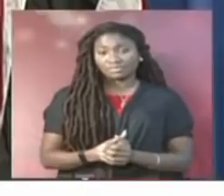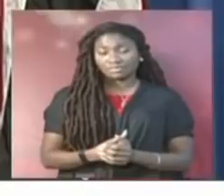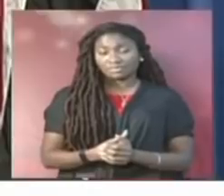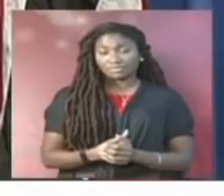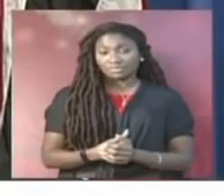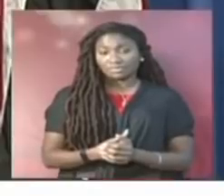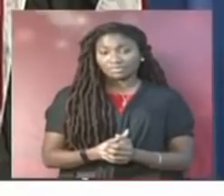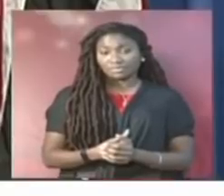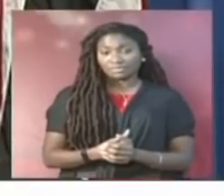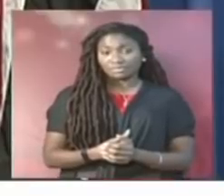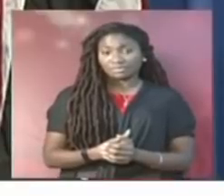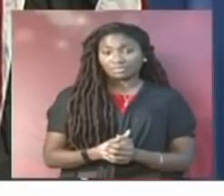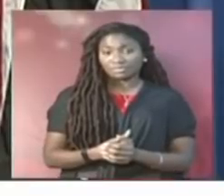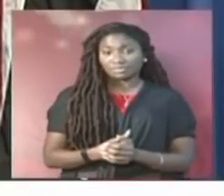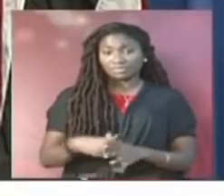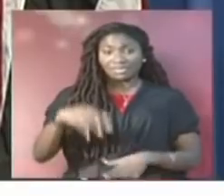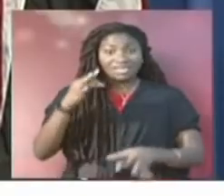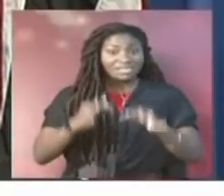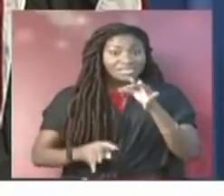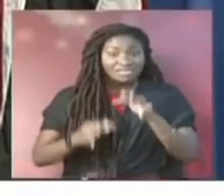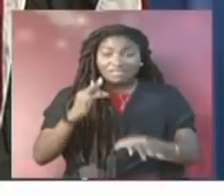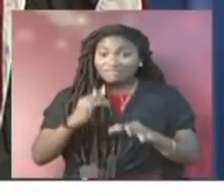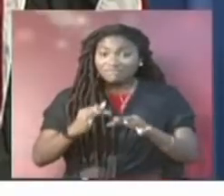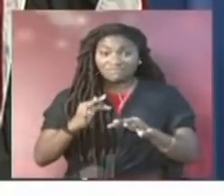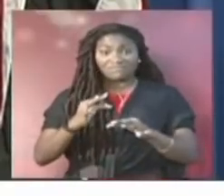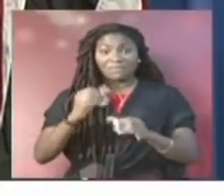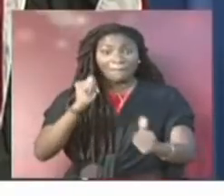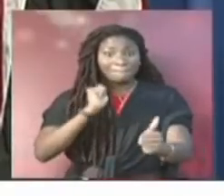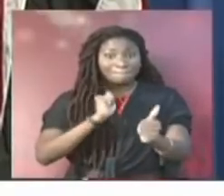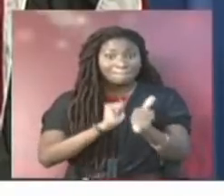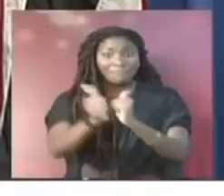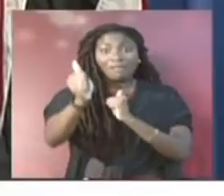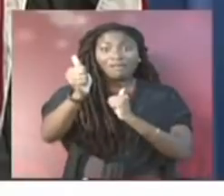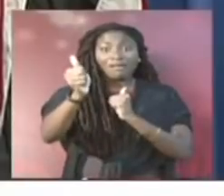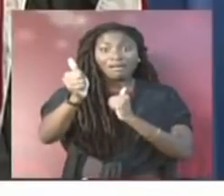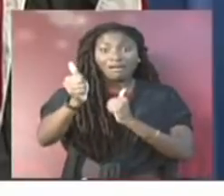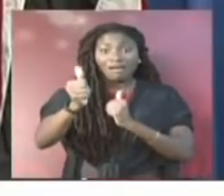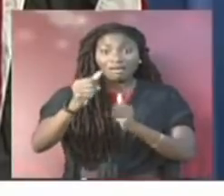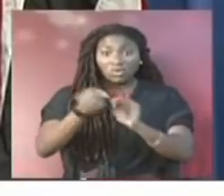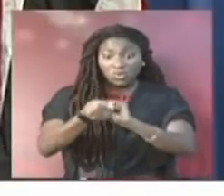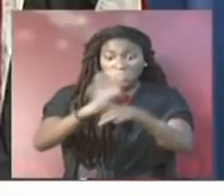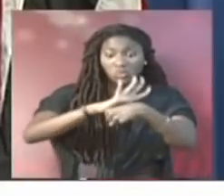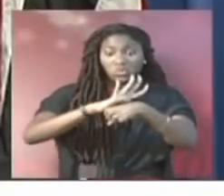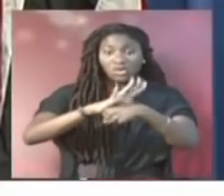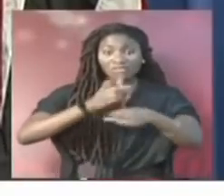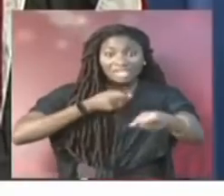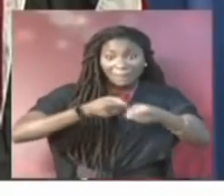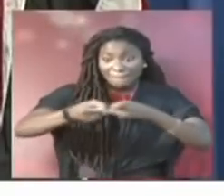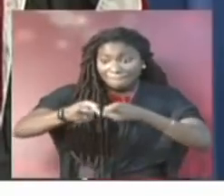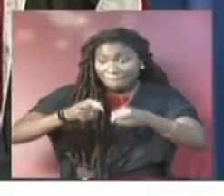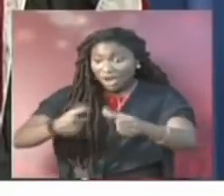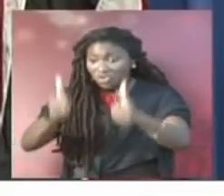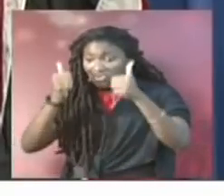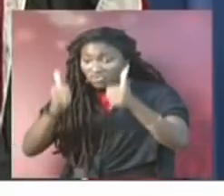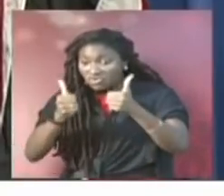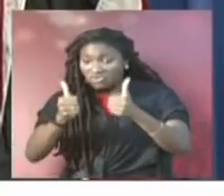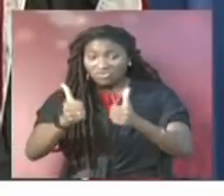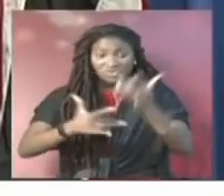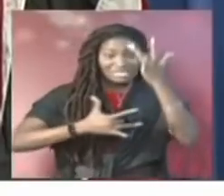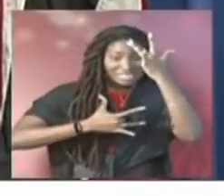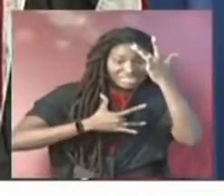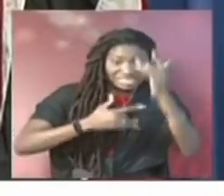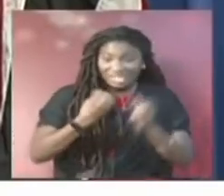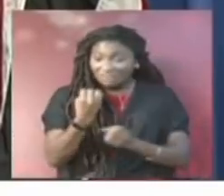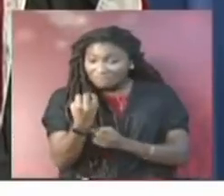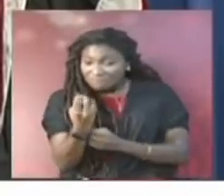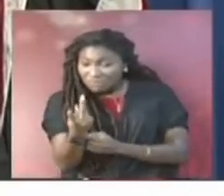this approach to managing COVID lies very heavily on how our individual members of the